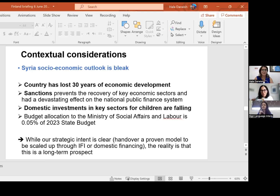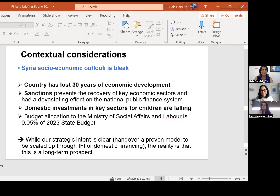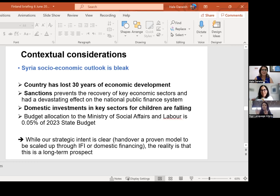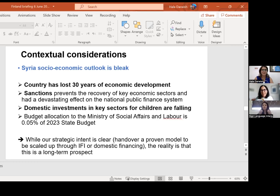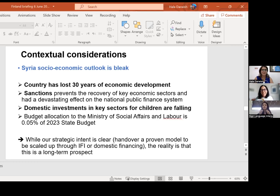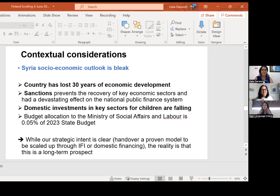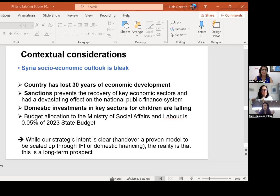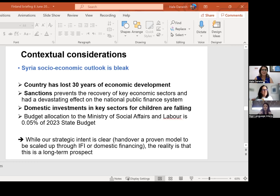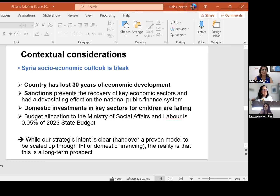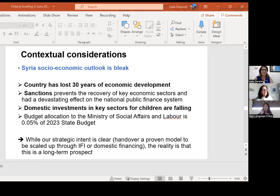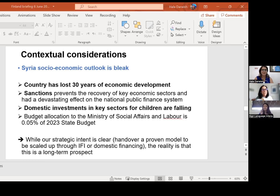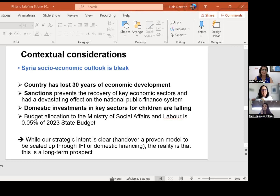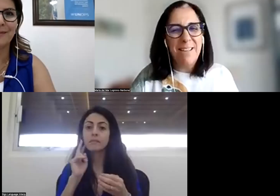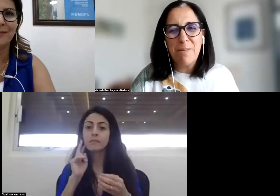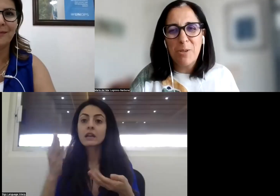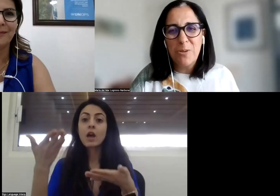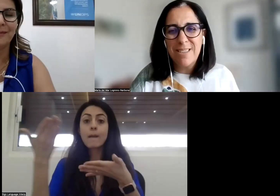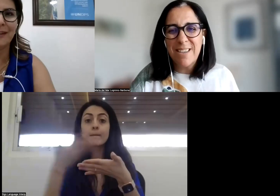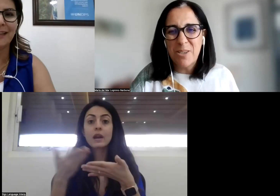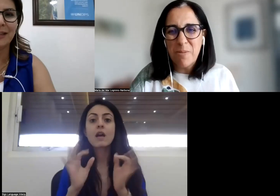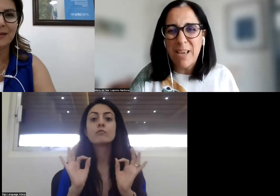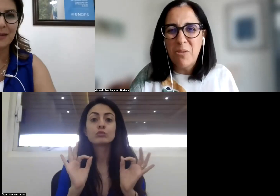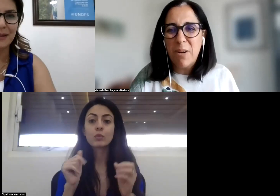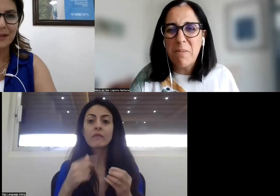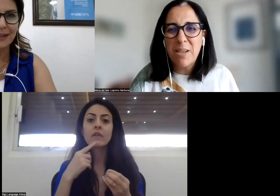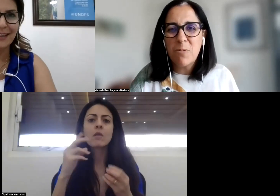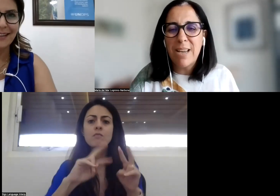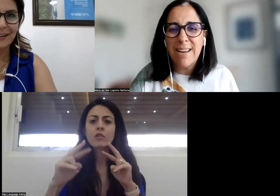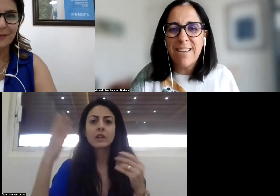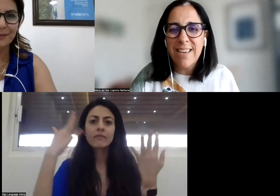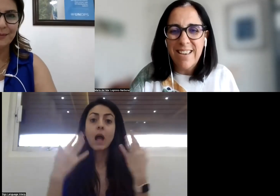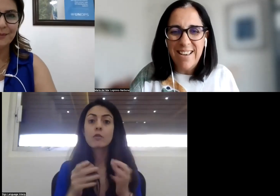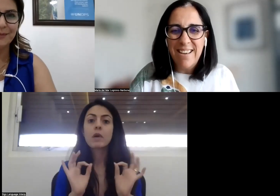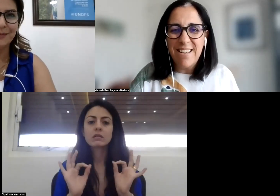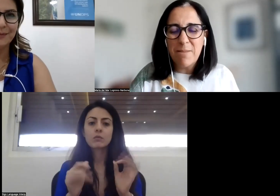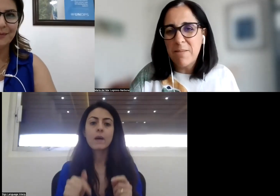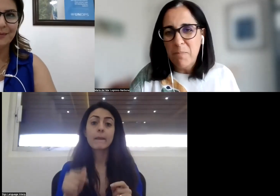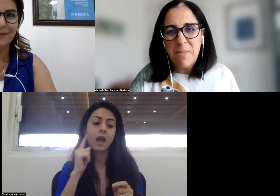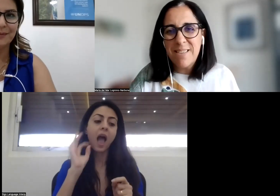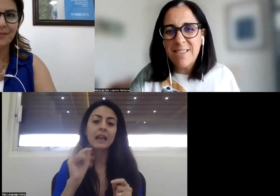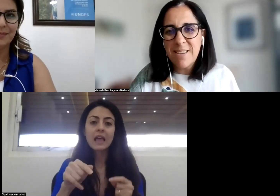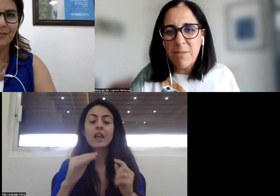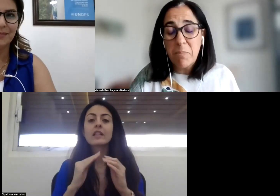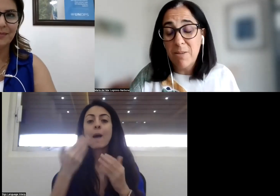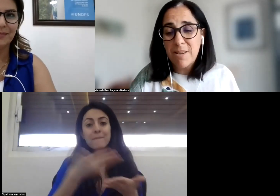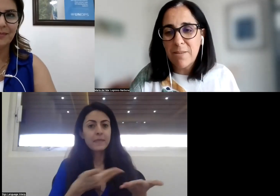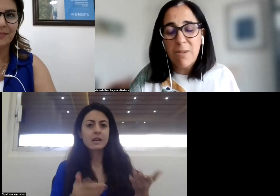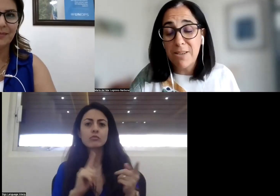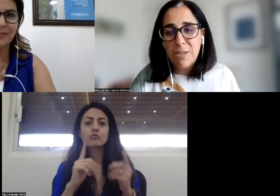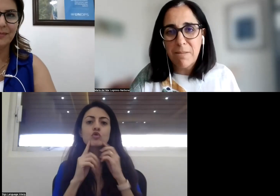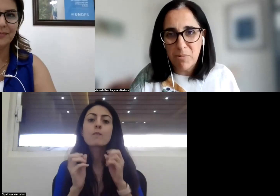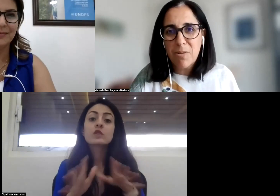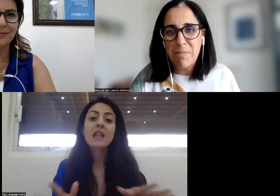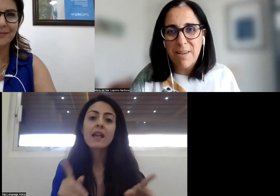either. So I think that's something we should stick to. Thank you very much, really. And I think, it's a great, it looks like a